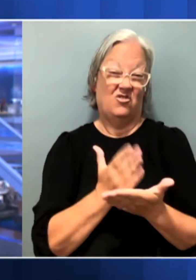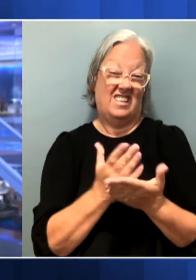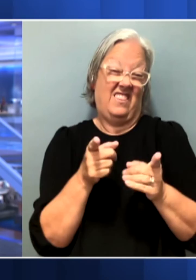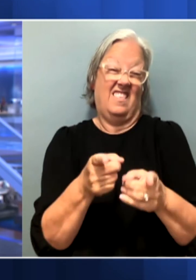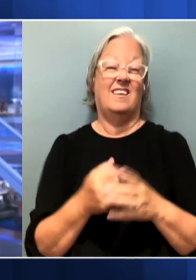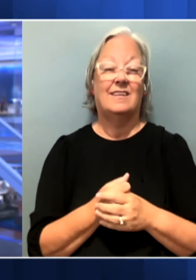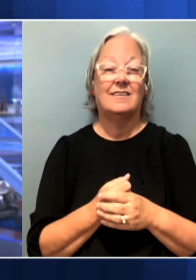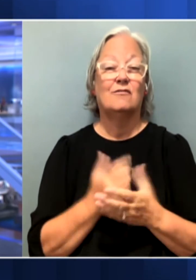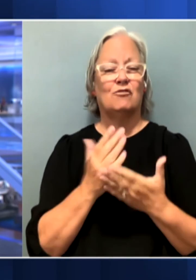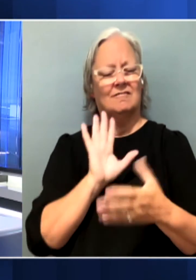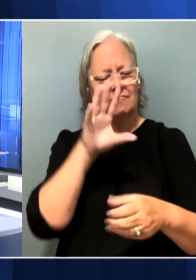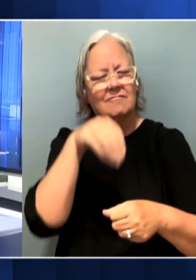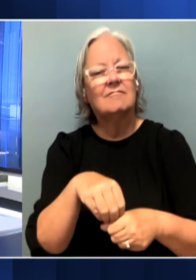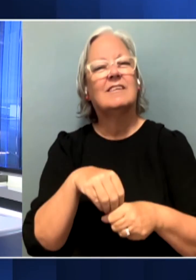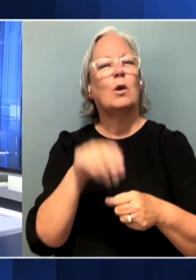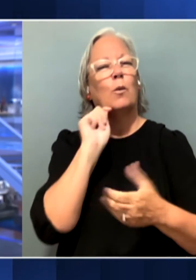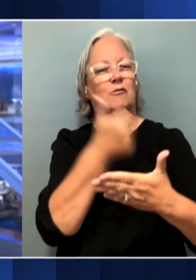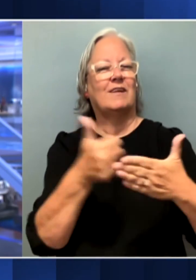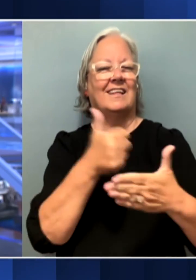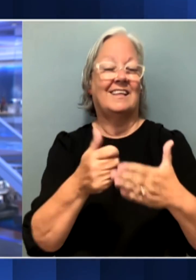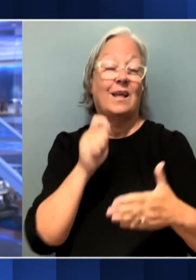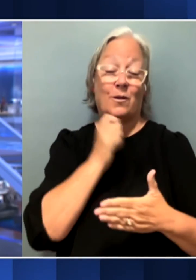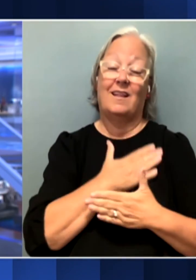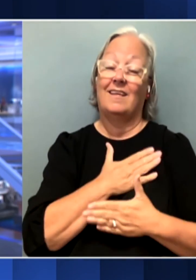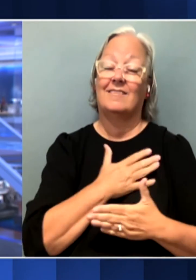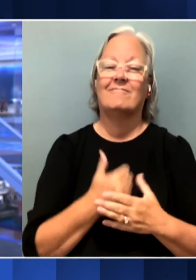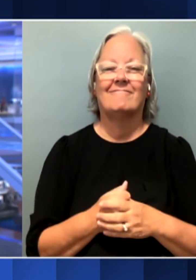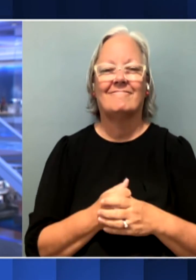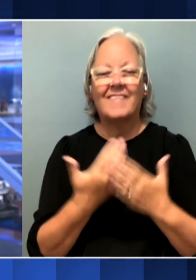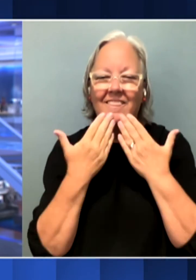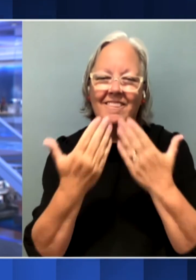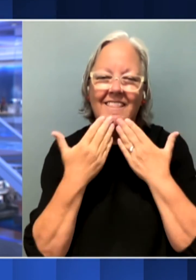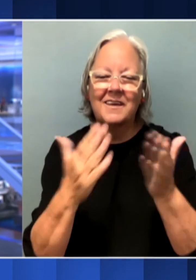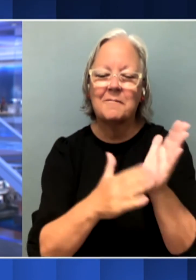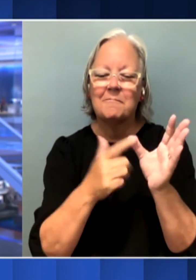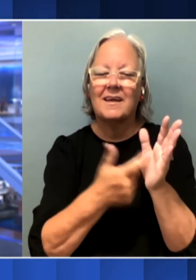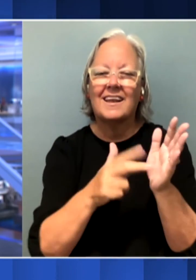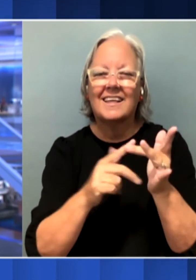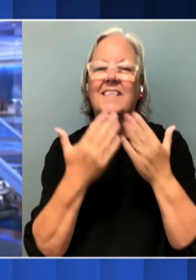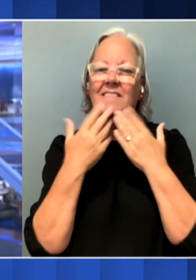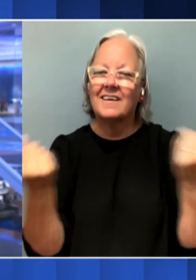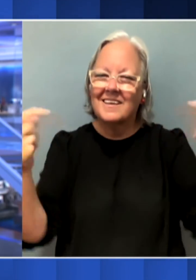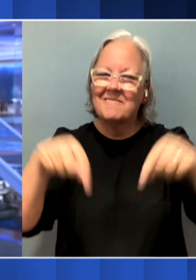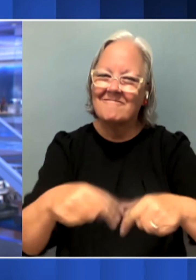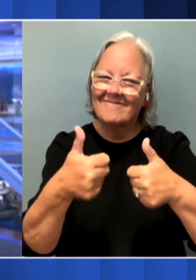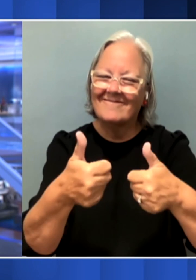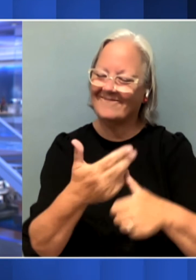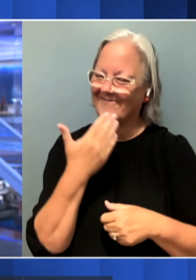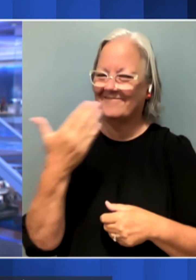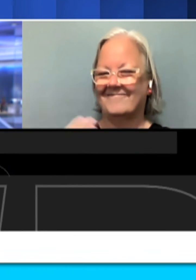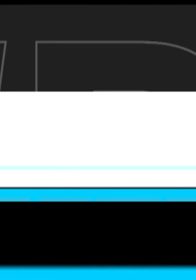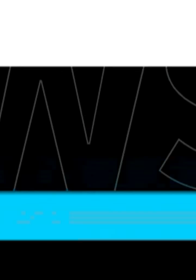and commonplace. I hope we get to that point. I would love that as well. Marnie Van Vliet, thank you so much for speaking to the ABC News Channel. Thank you.